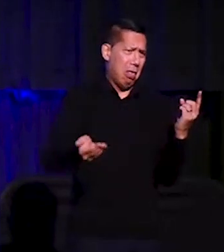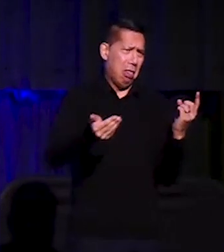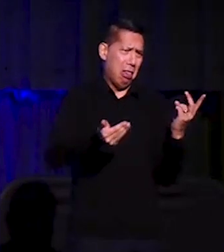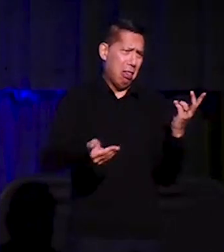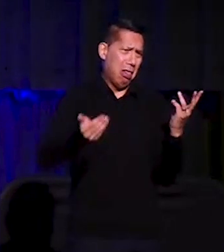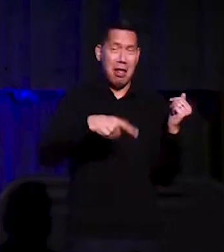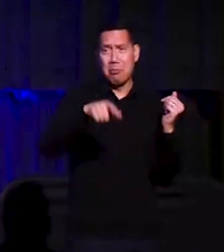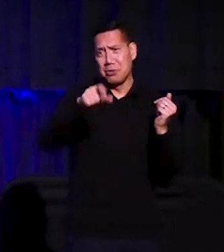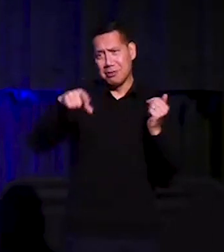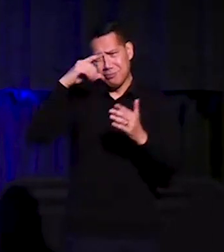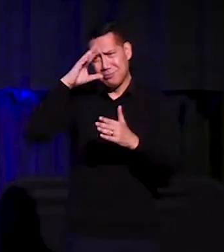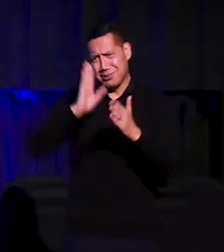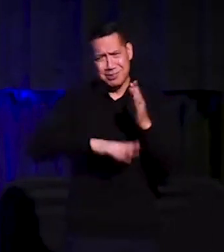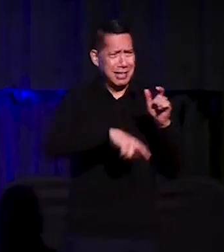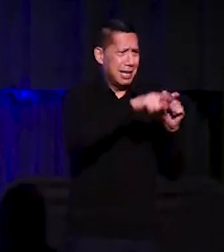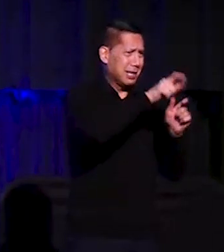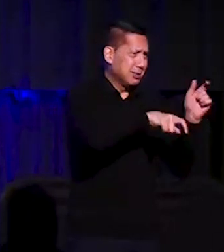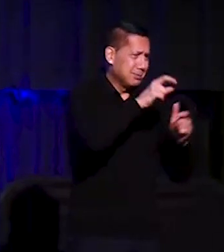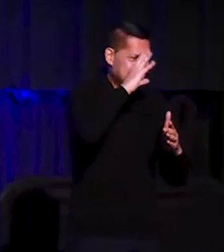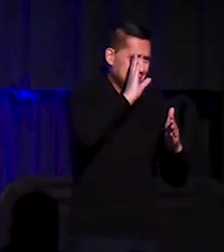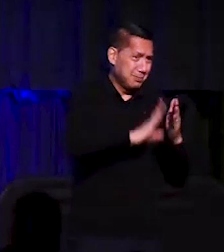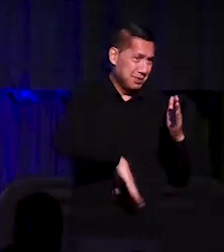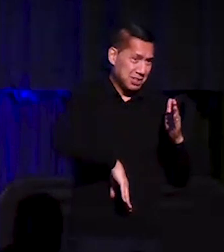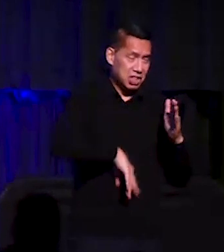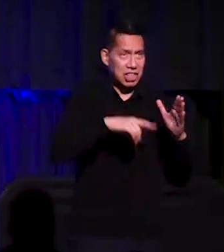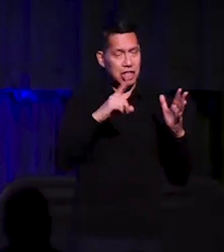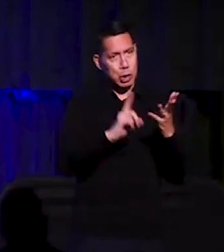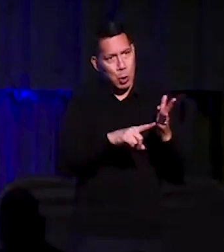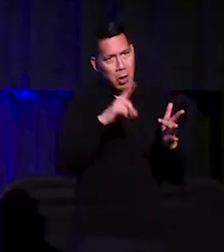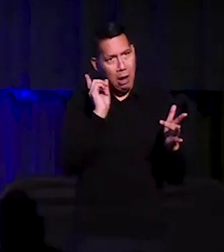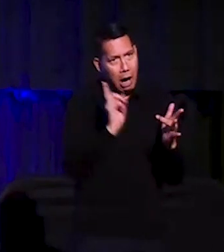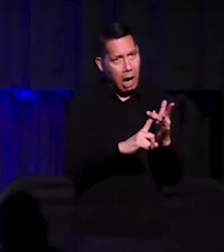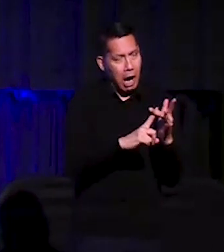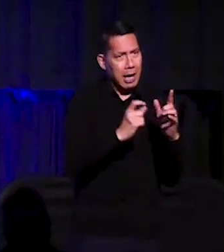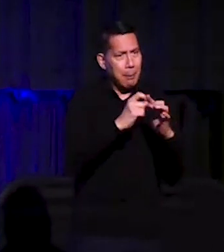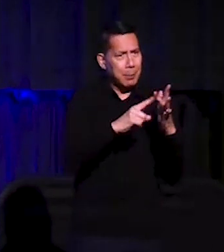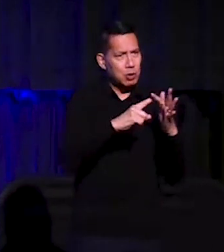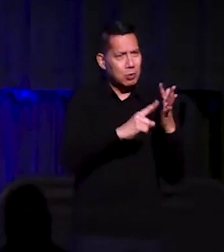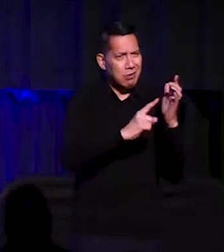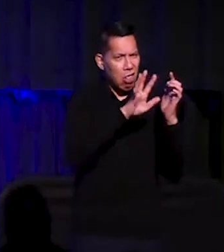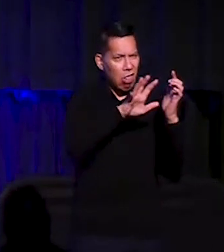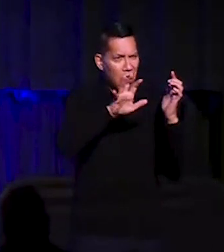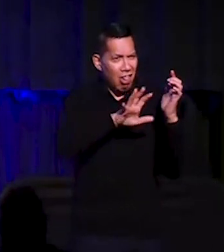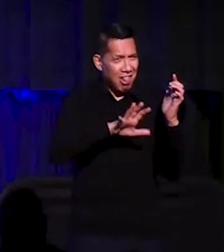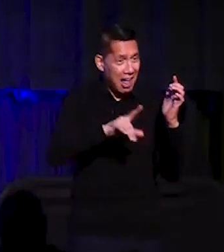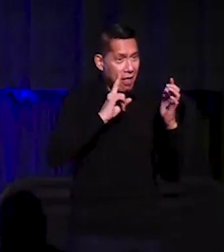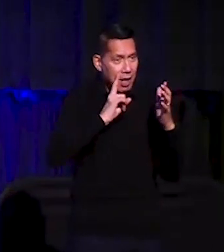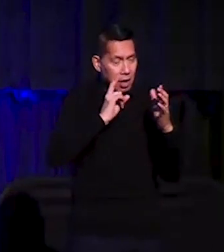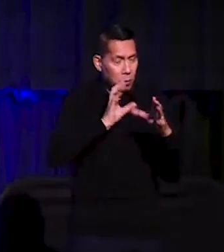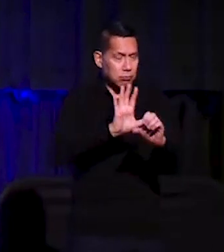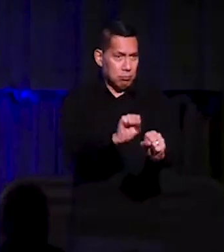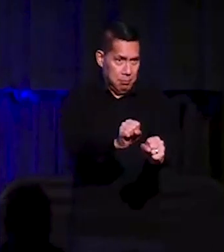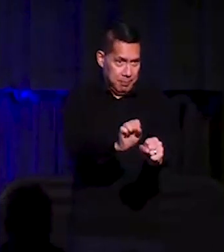user experience, customer experience, UI, like little pixels. But I think I want to pull that back a little bit